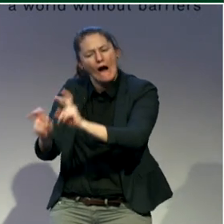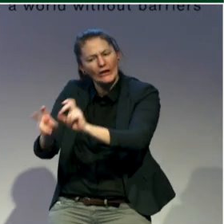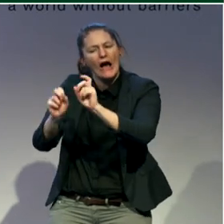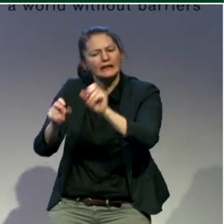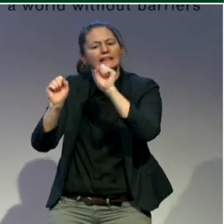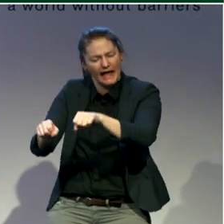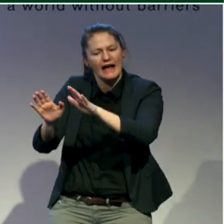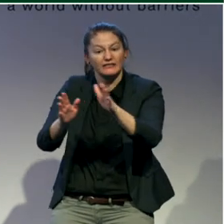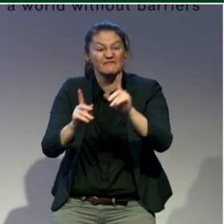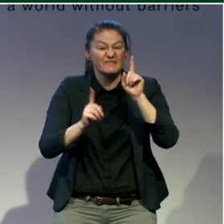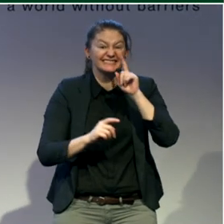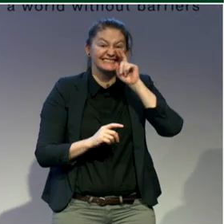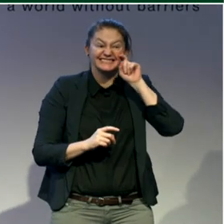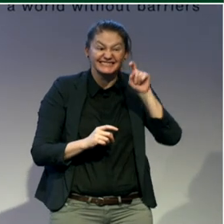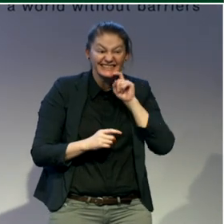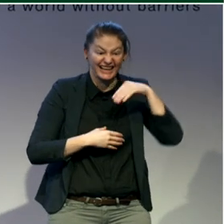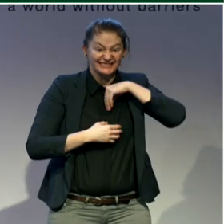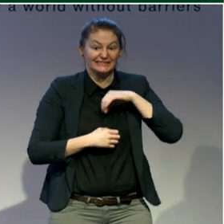Yes.